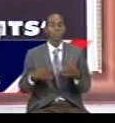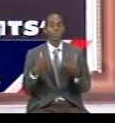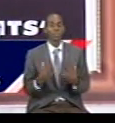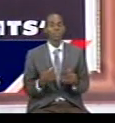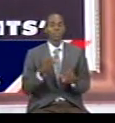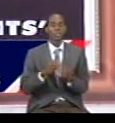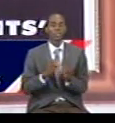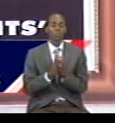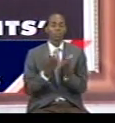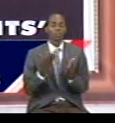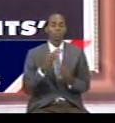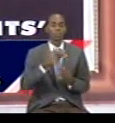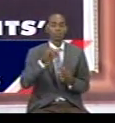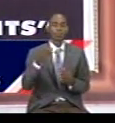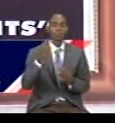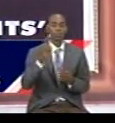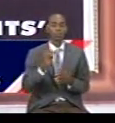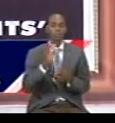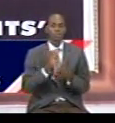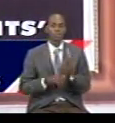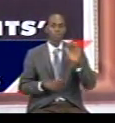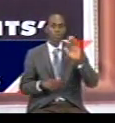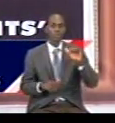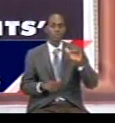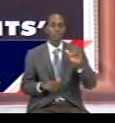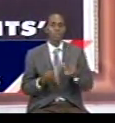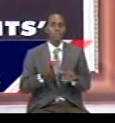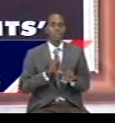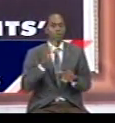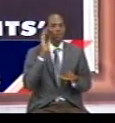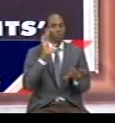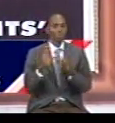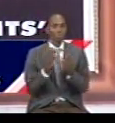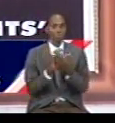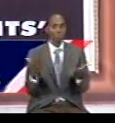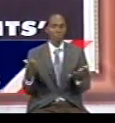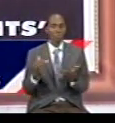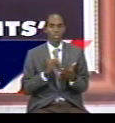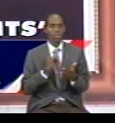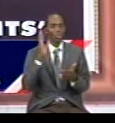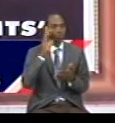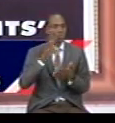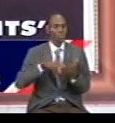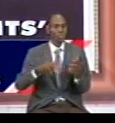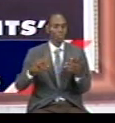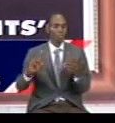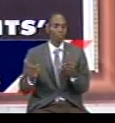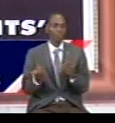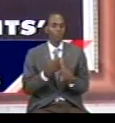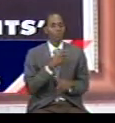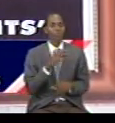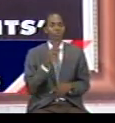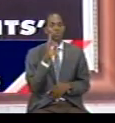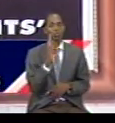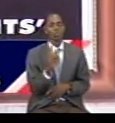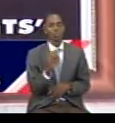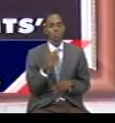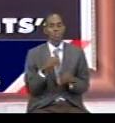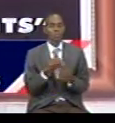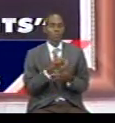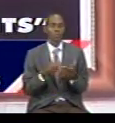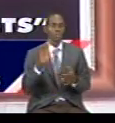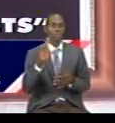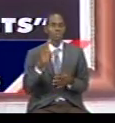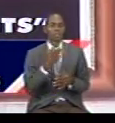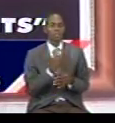chapter 15. I'm going to do something here now. I'm going to read the first verse that we started with. That's verse 7. And I'm going to